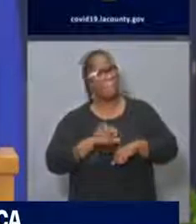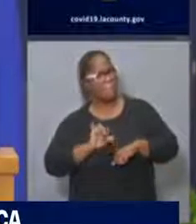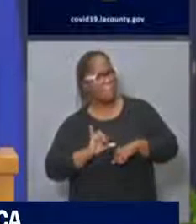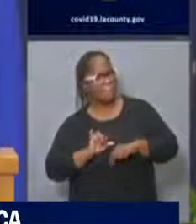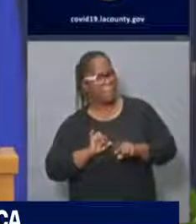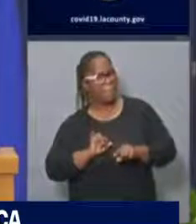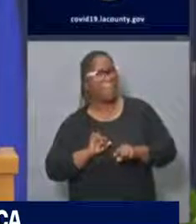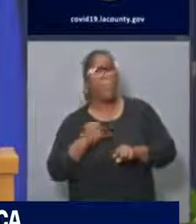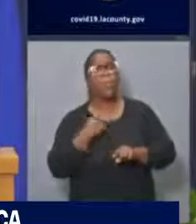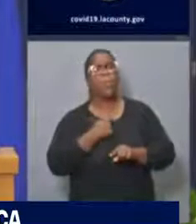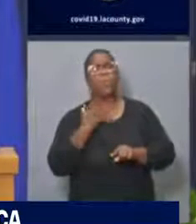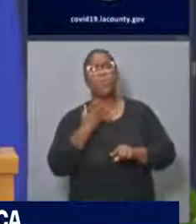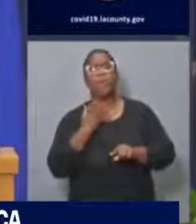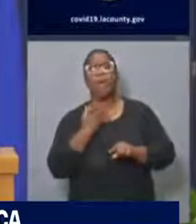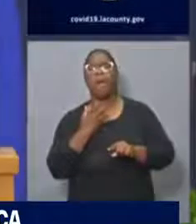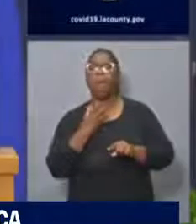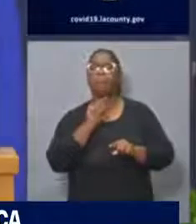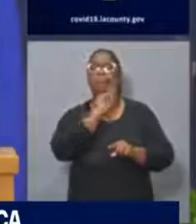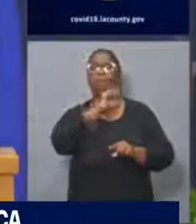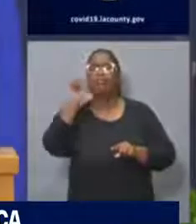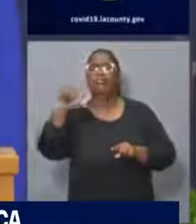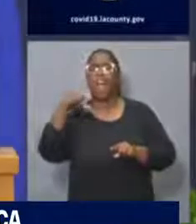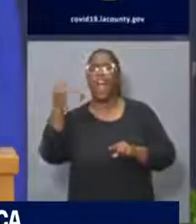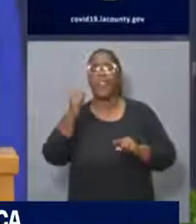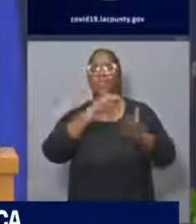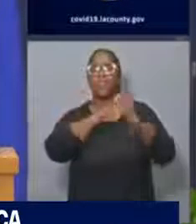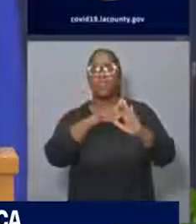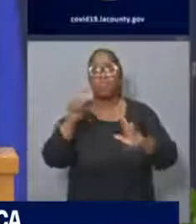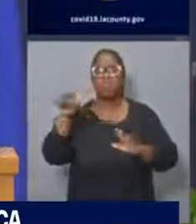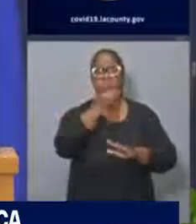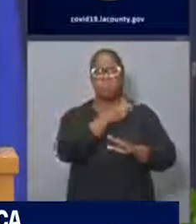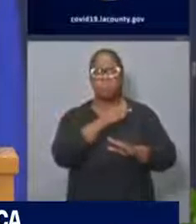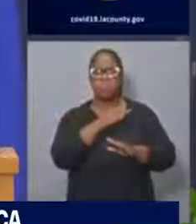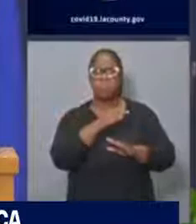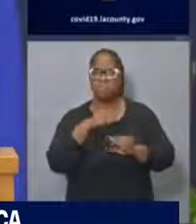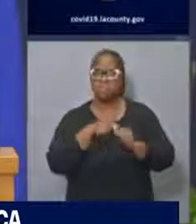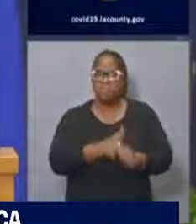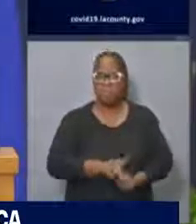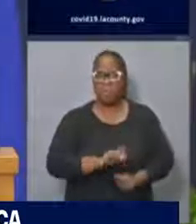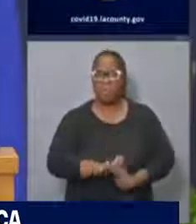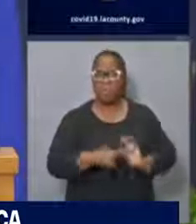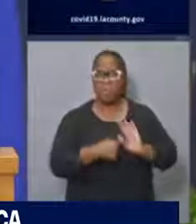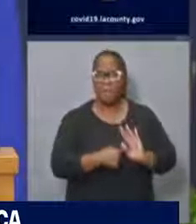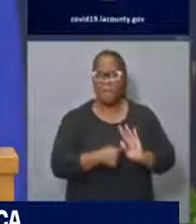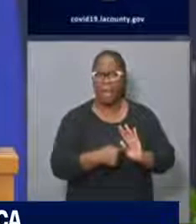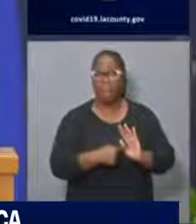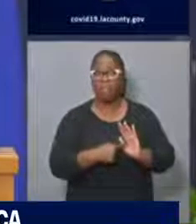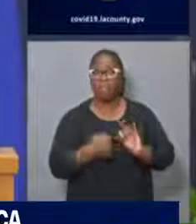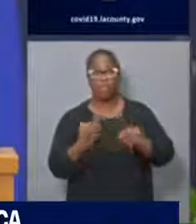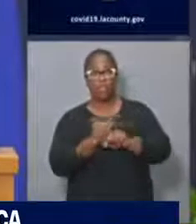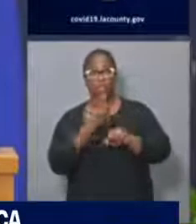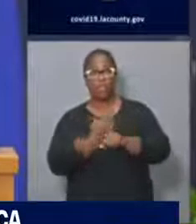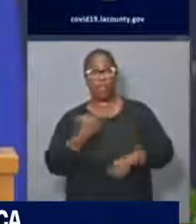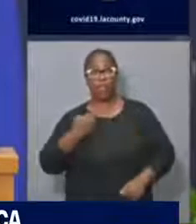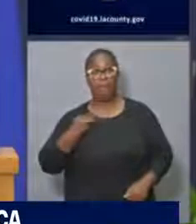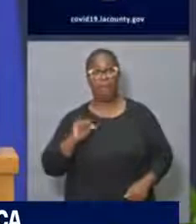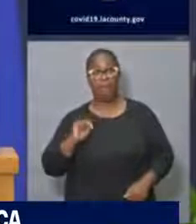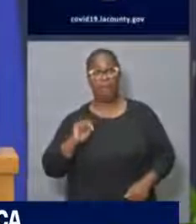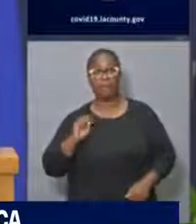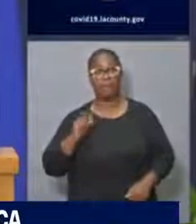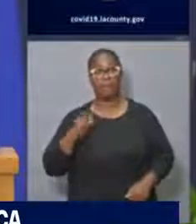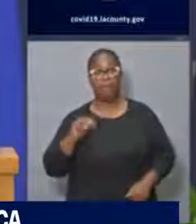high-risk areas to follow a similar model like this one, utilizing hotspot mapping